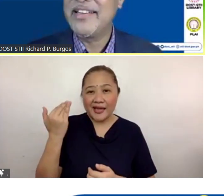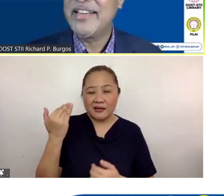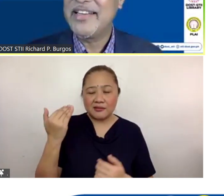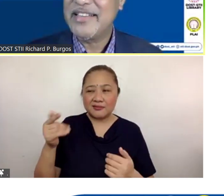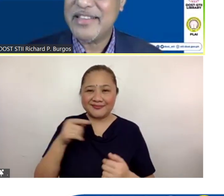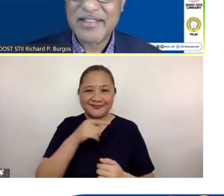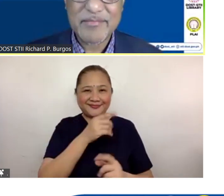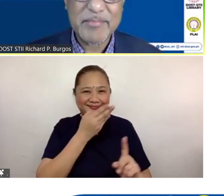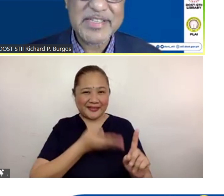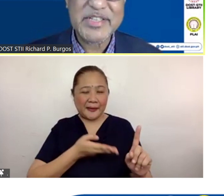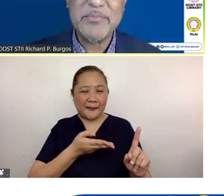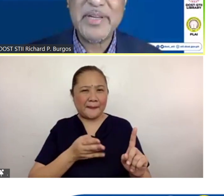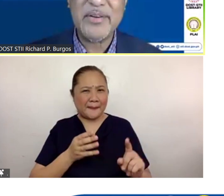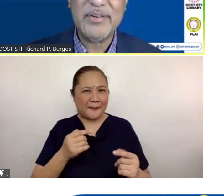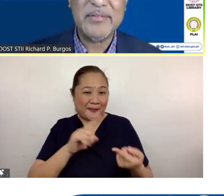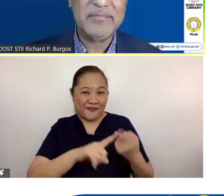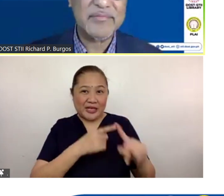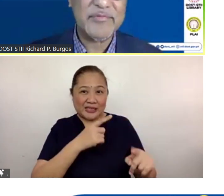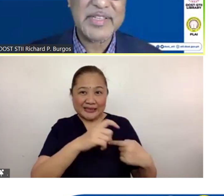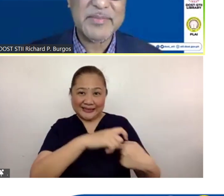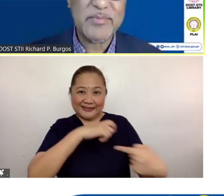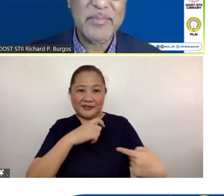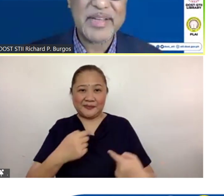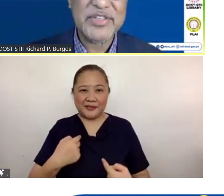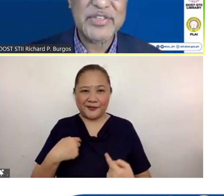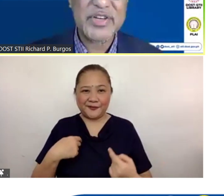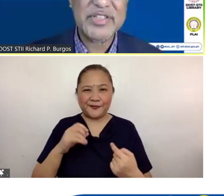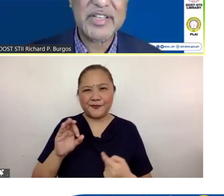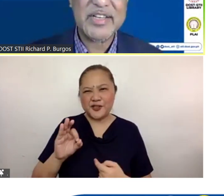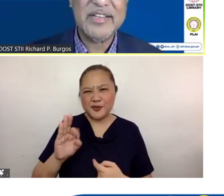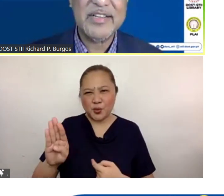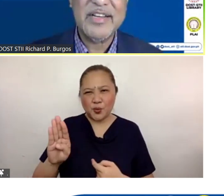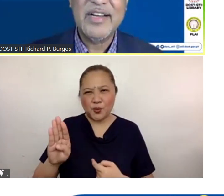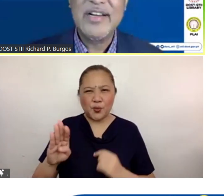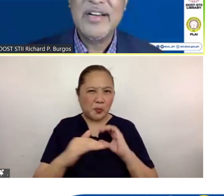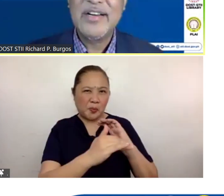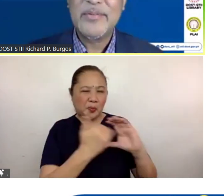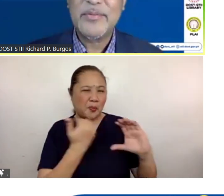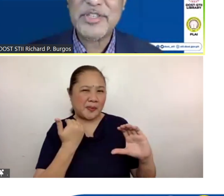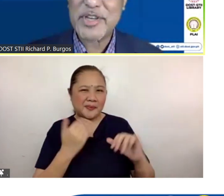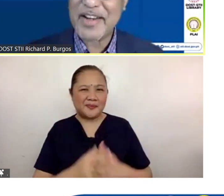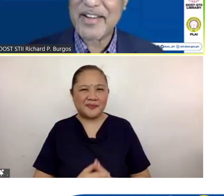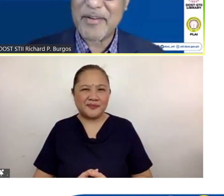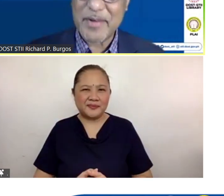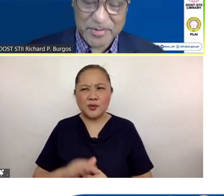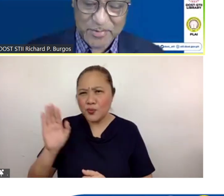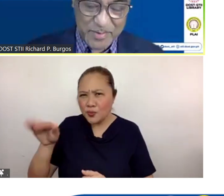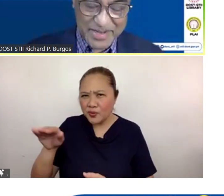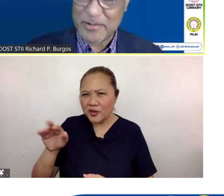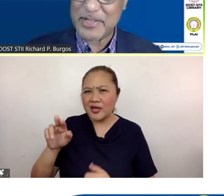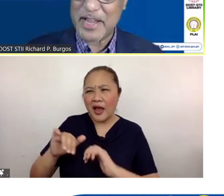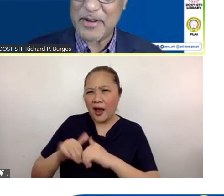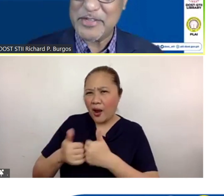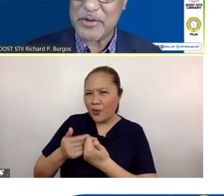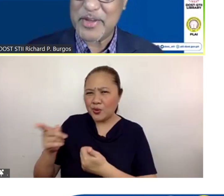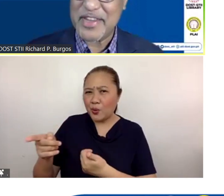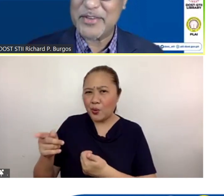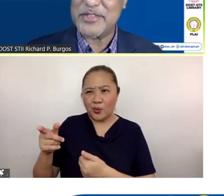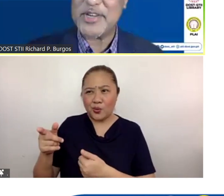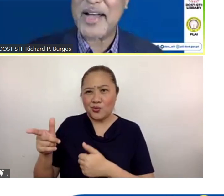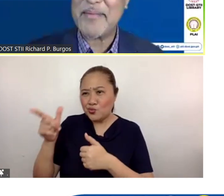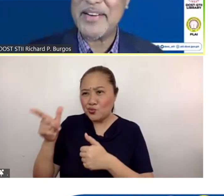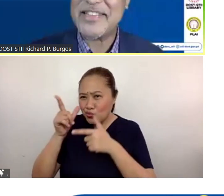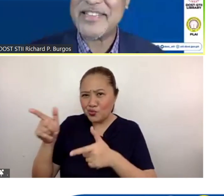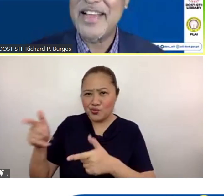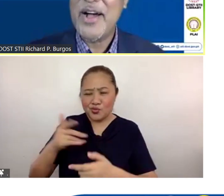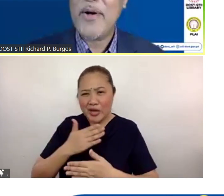friend messaged me on Facebook Messenger, said, Richard, how are you doing? It looks like you're enjoying your